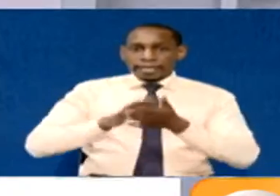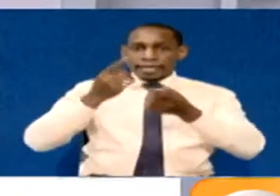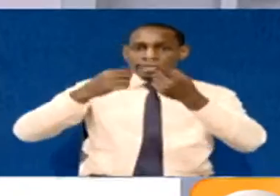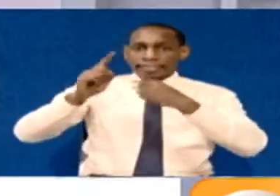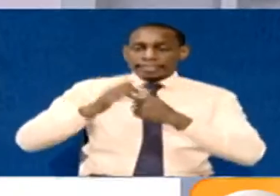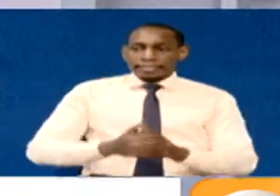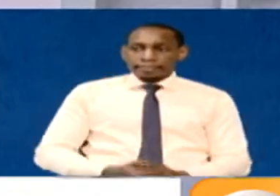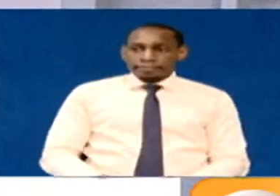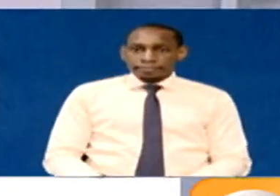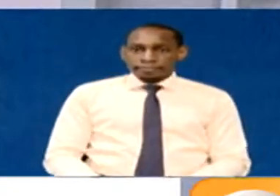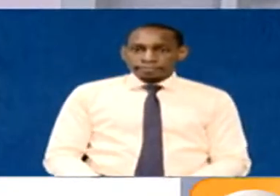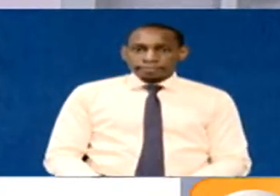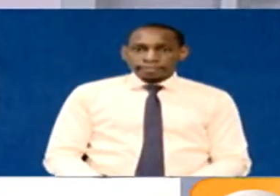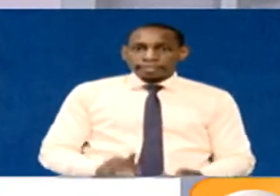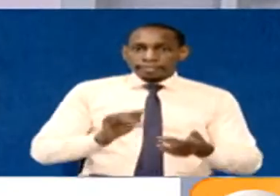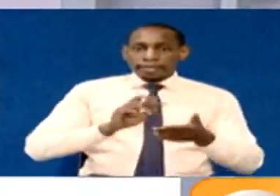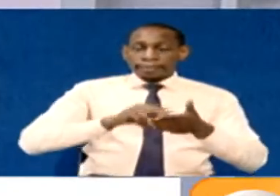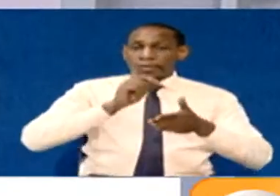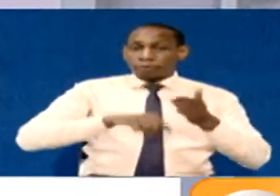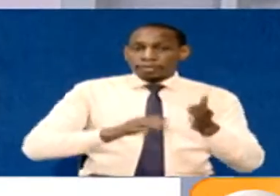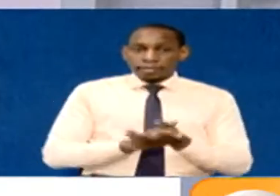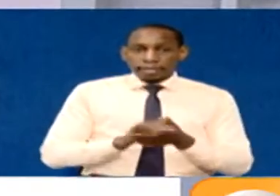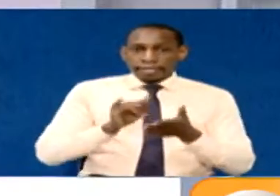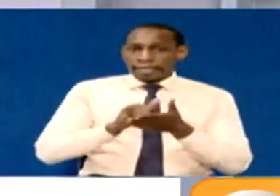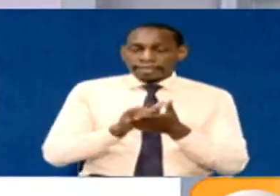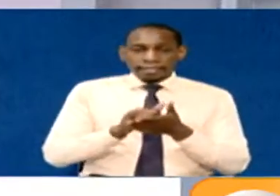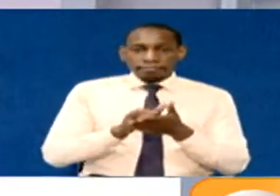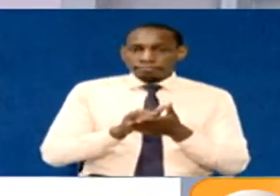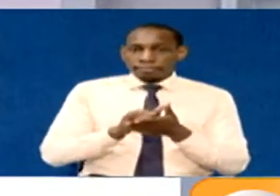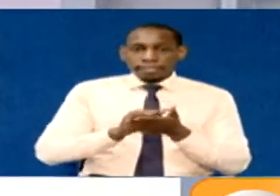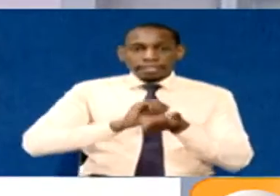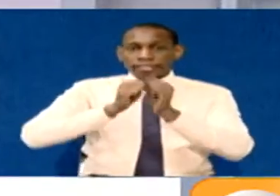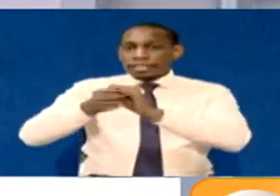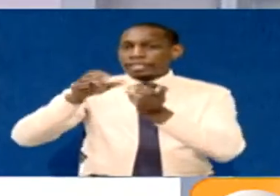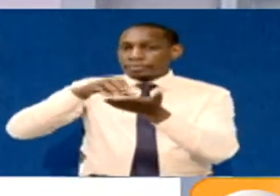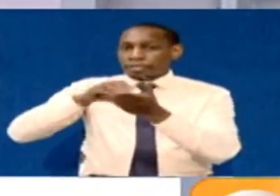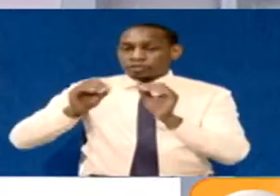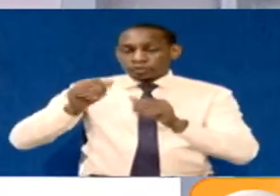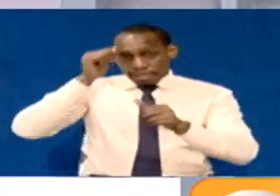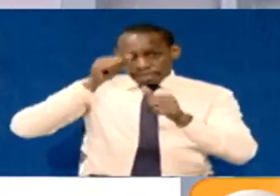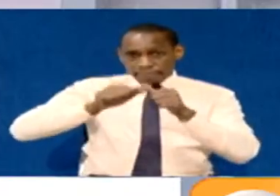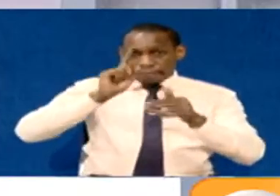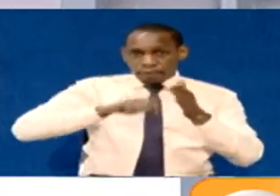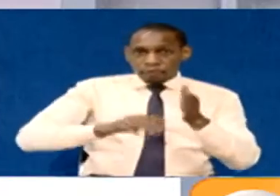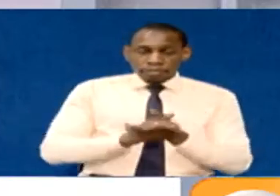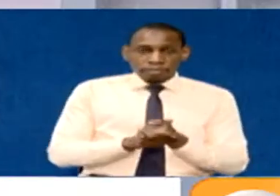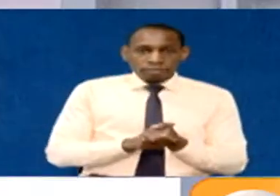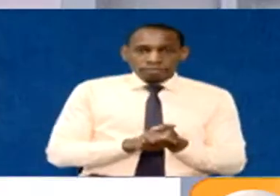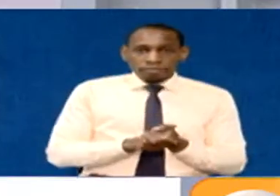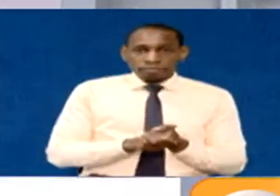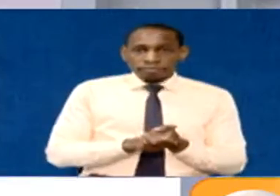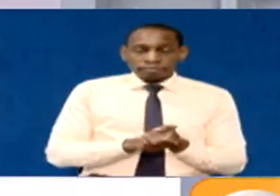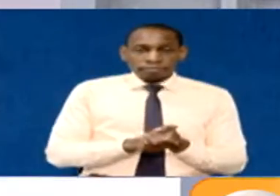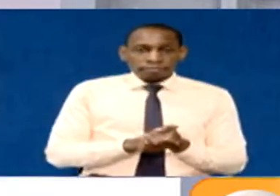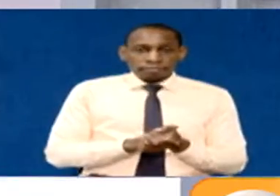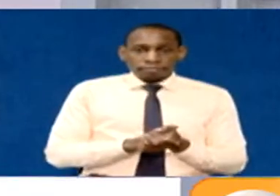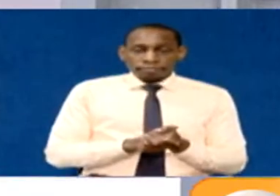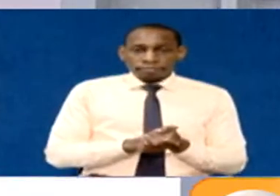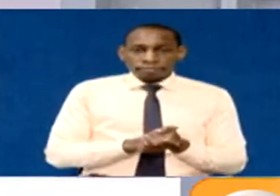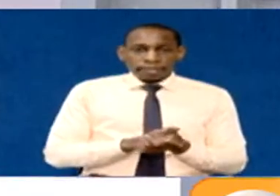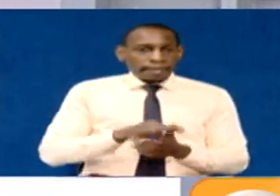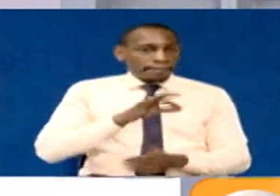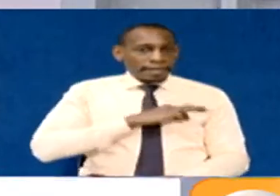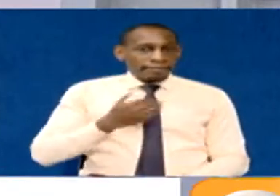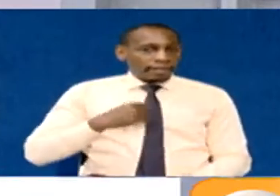posterity. What it is that, you know, he will not budge on his position. And remember, he has no incentive whatsoever to conclude with this